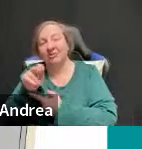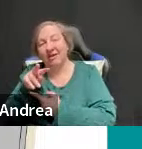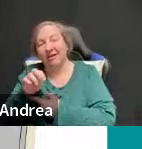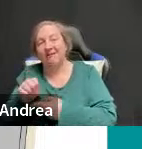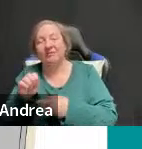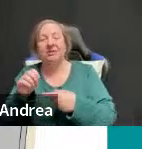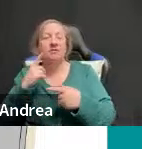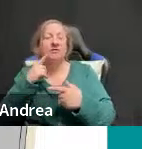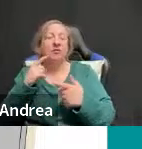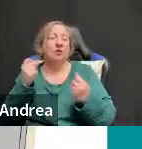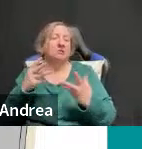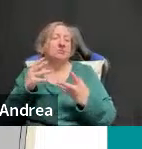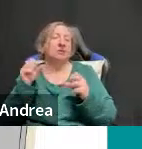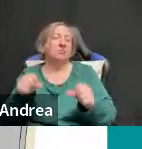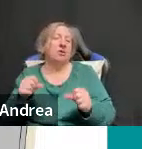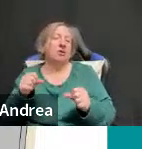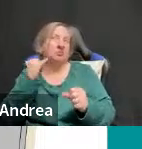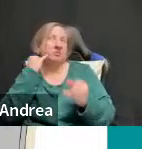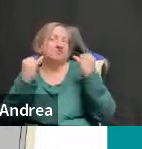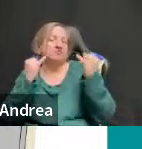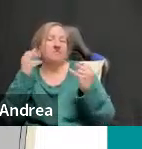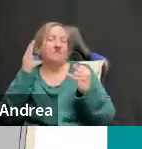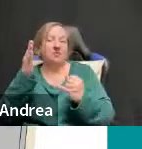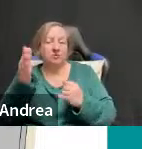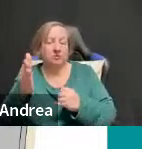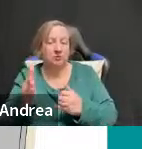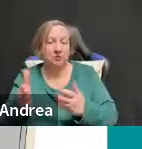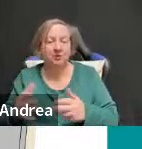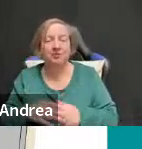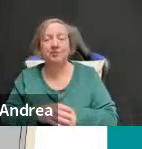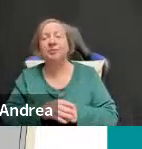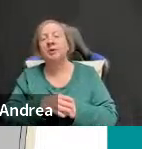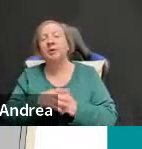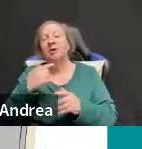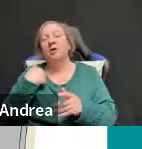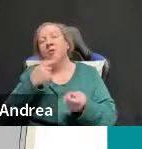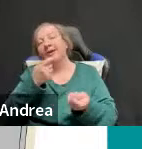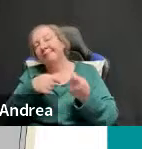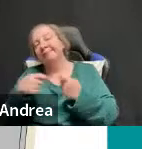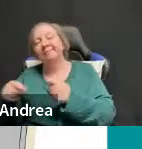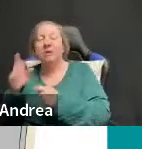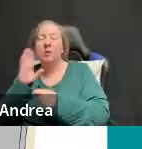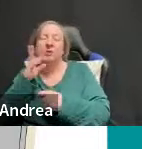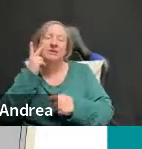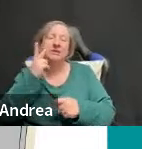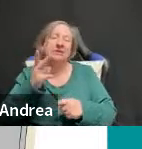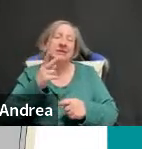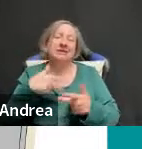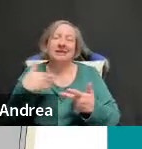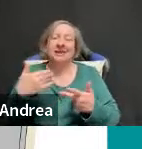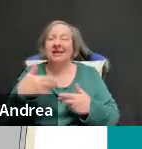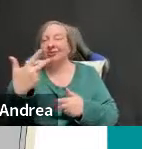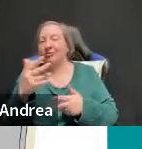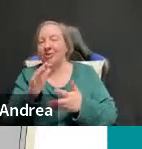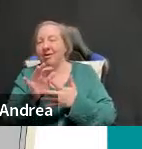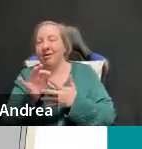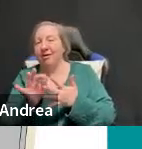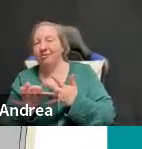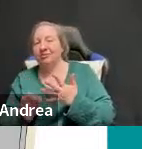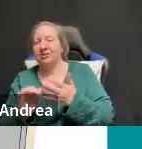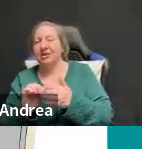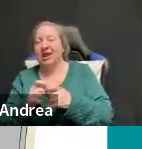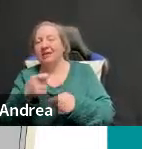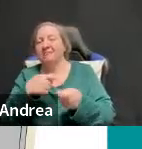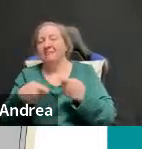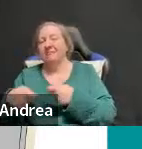possible futures as we can. We've interchanged those. You'll see those in the next three options, interchangeable a little